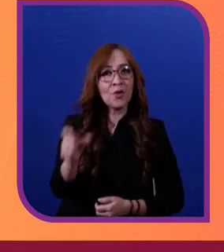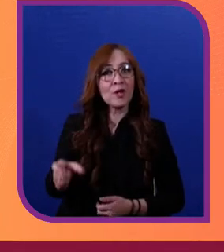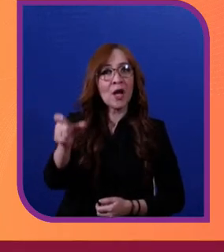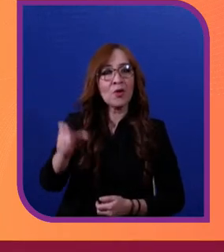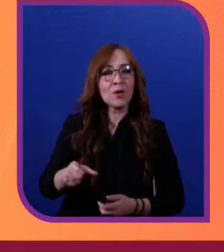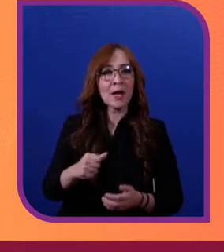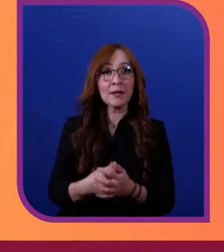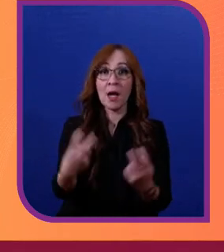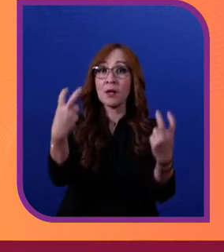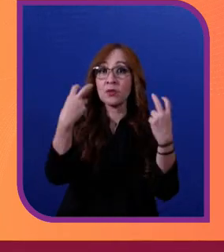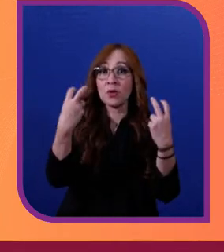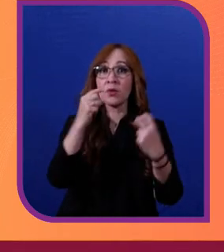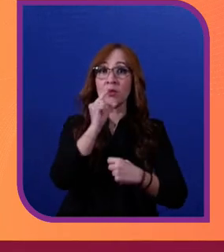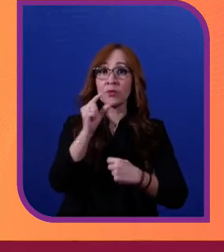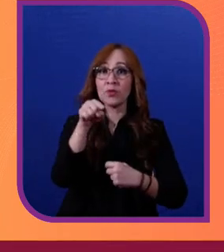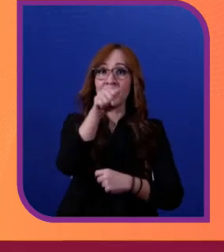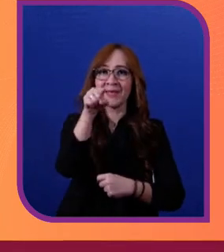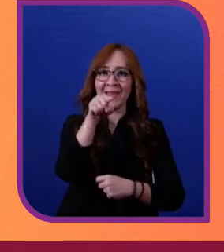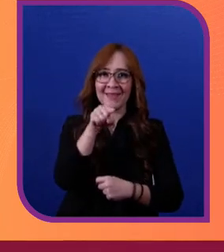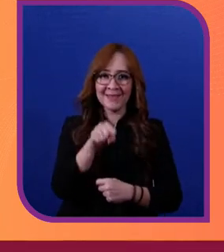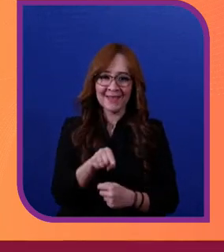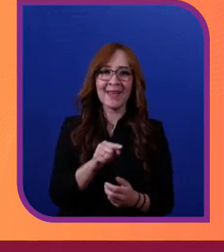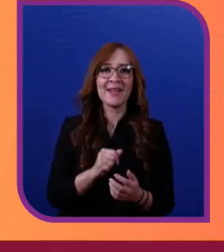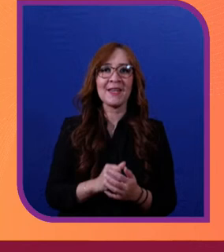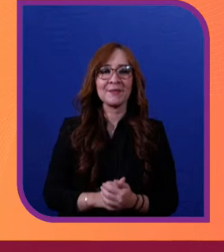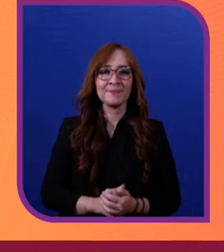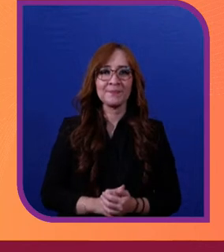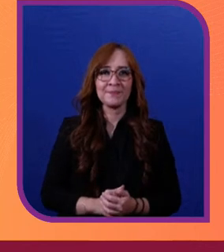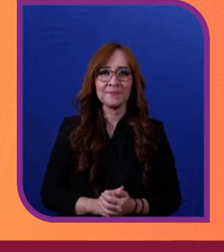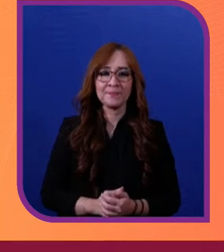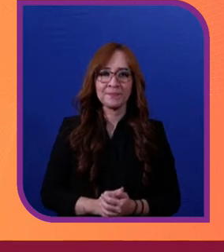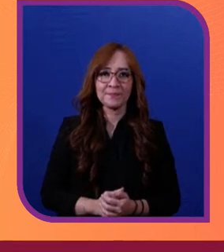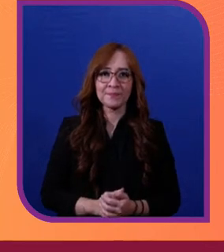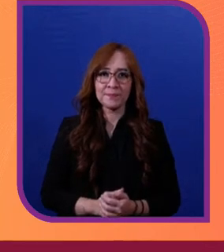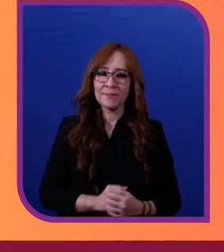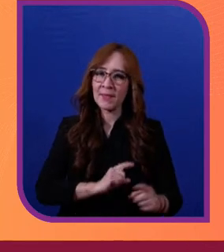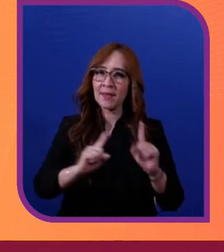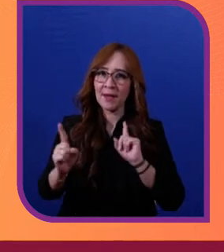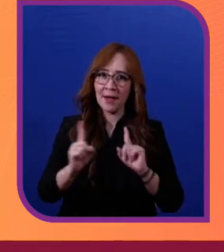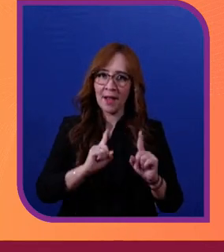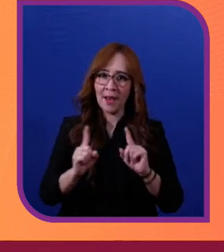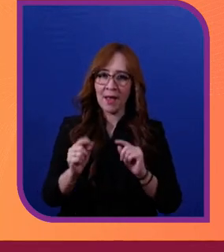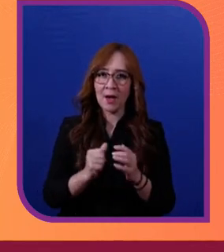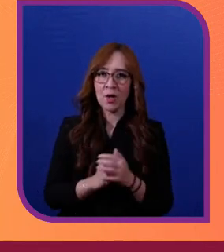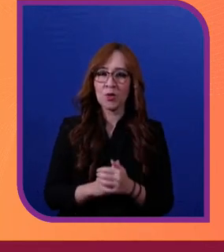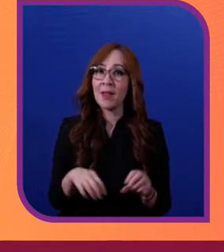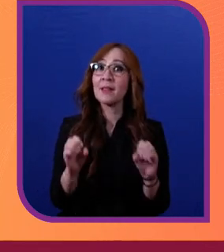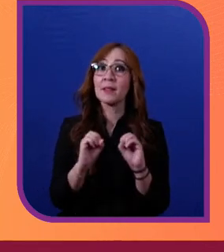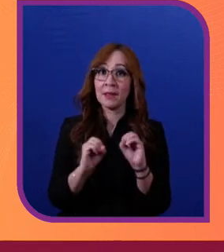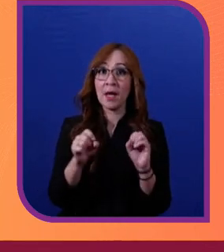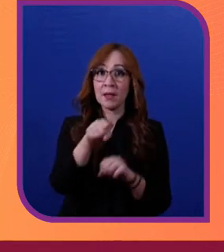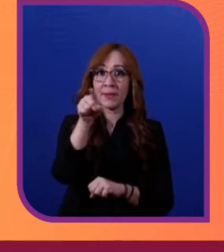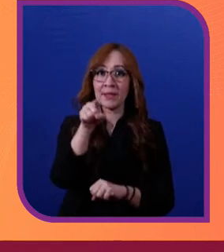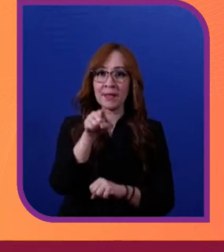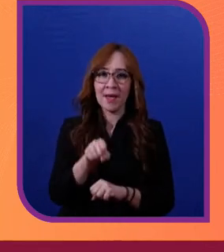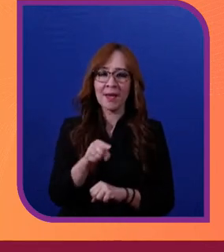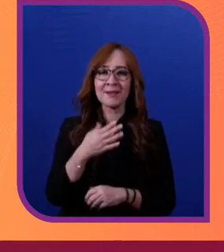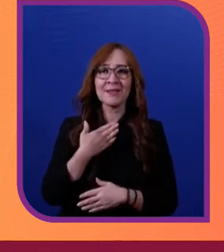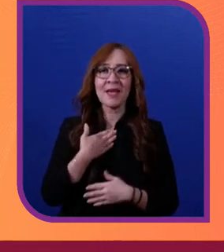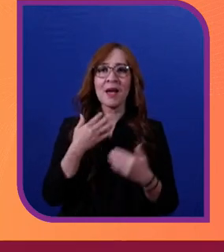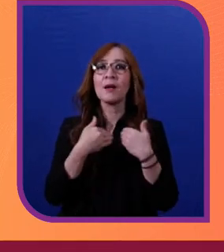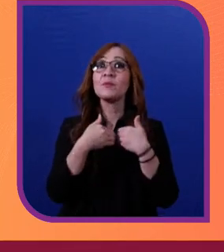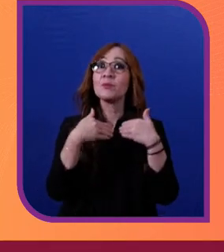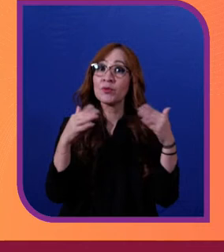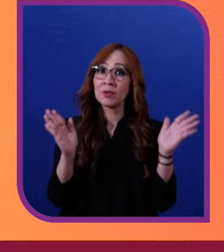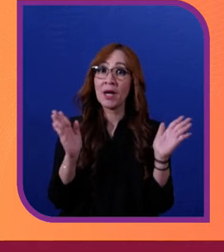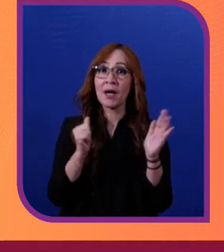program2 itu momen I'll go to the online question Face Shop about the question here please How I